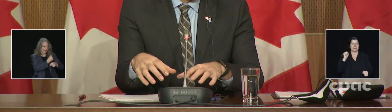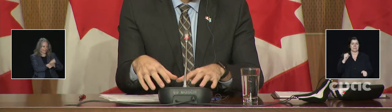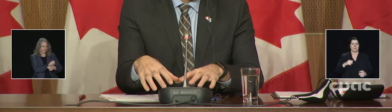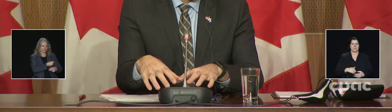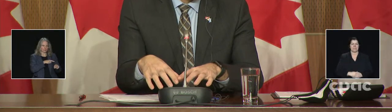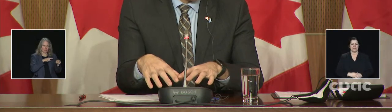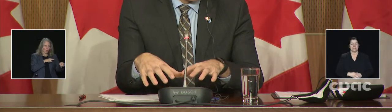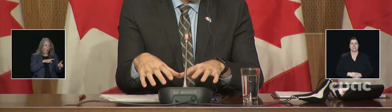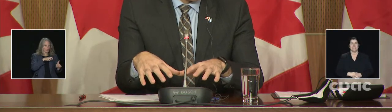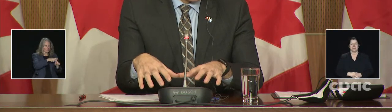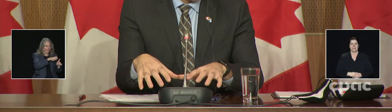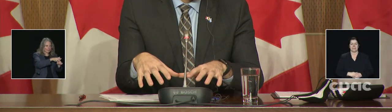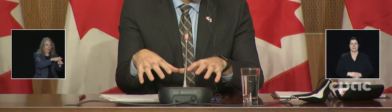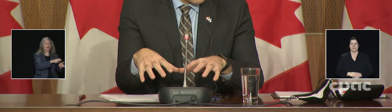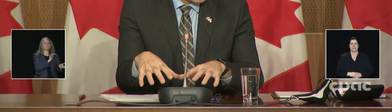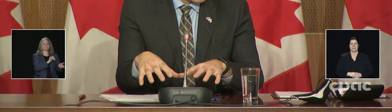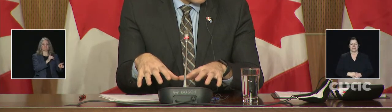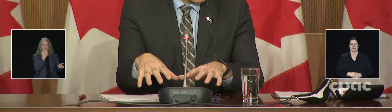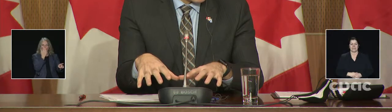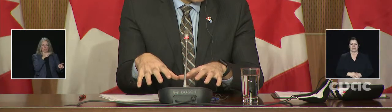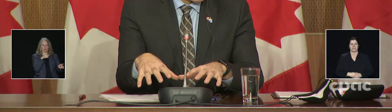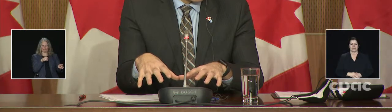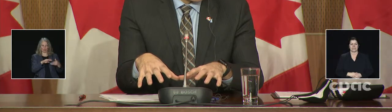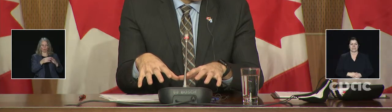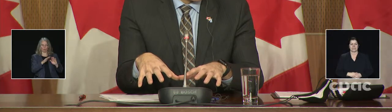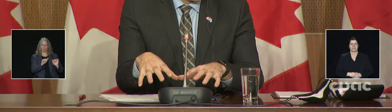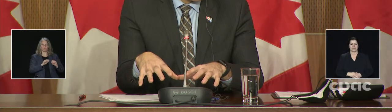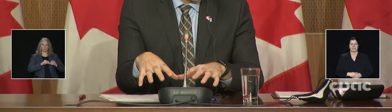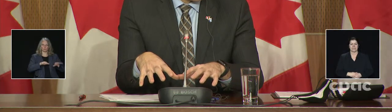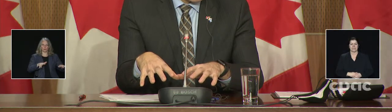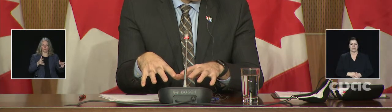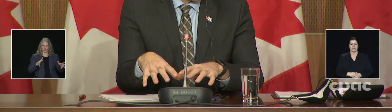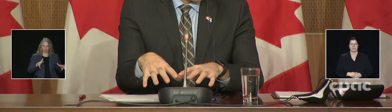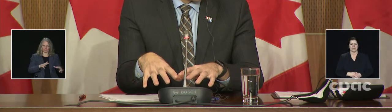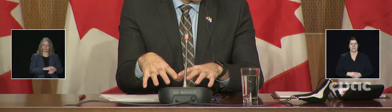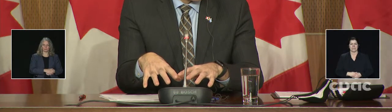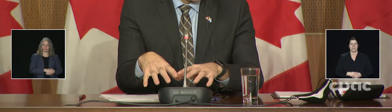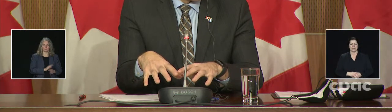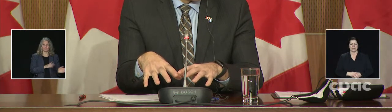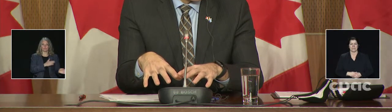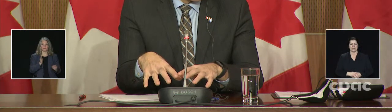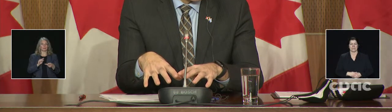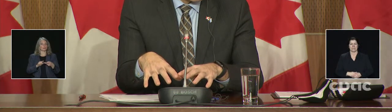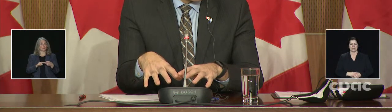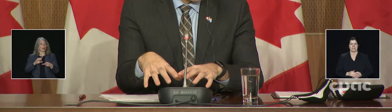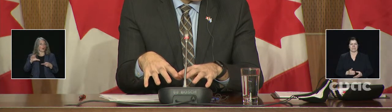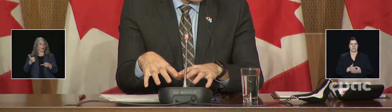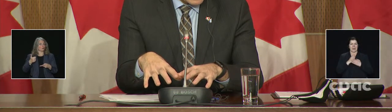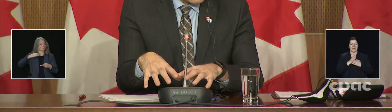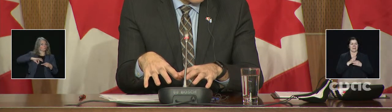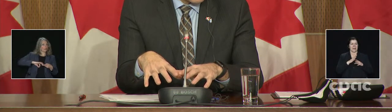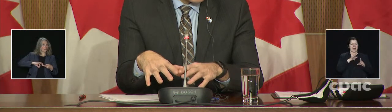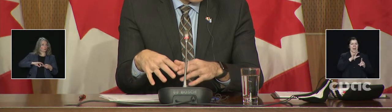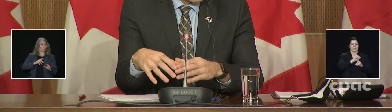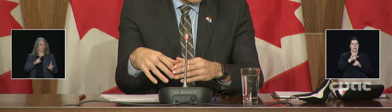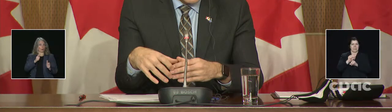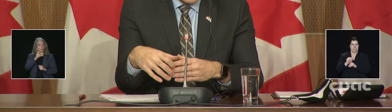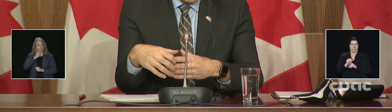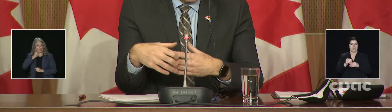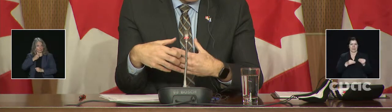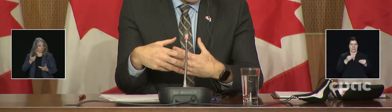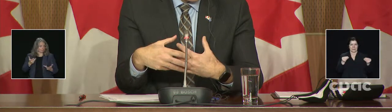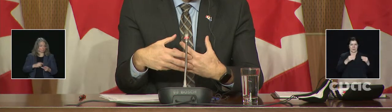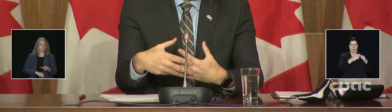community transmission or community occurrence within that particular context. Now, the second thing that the rapid test can do is if